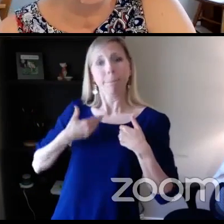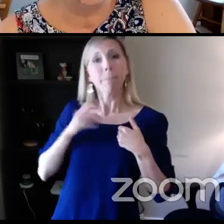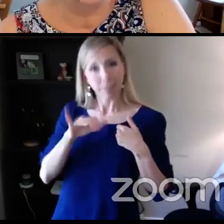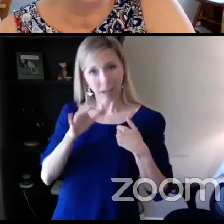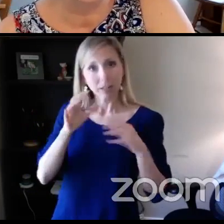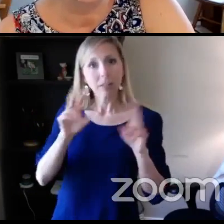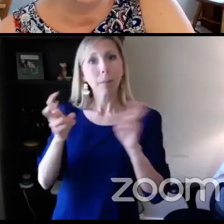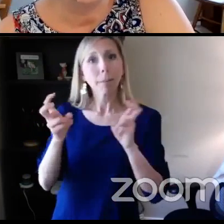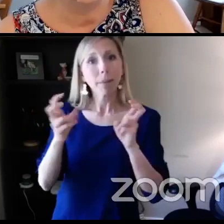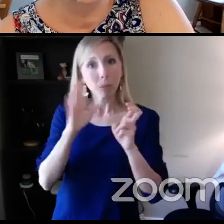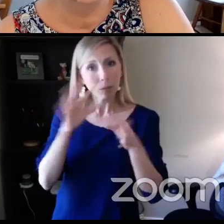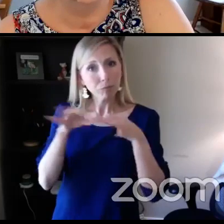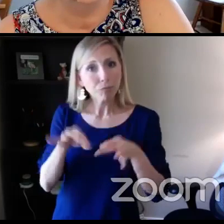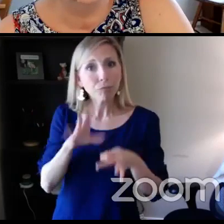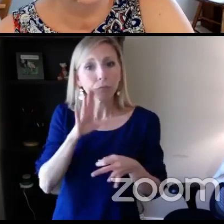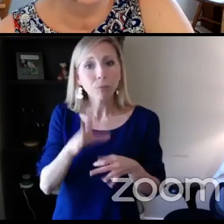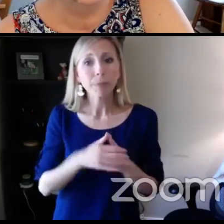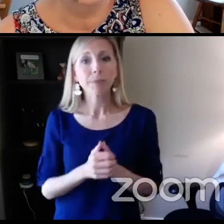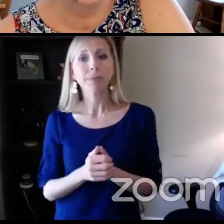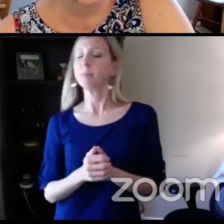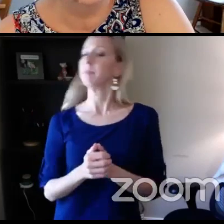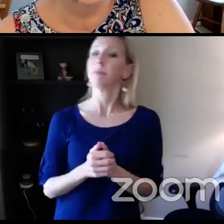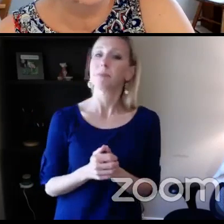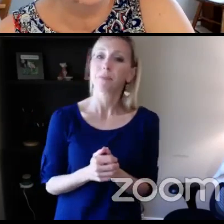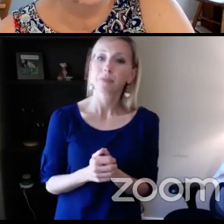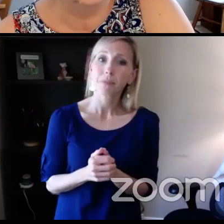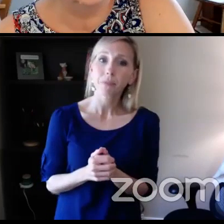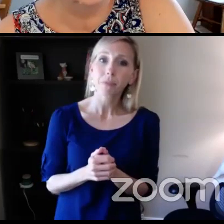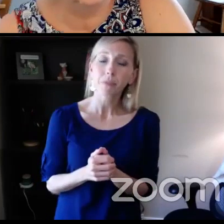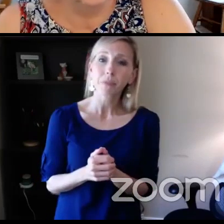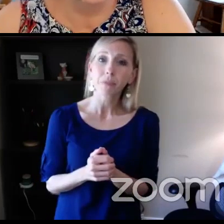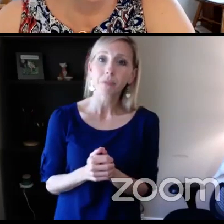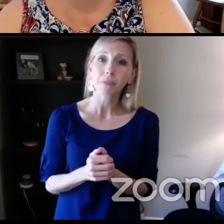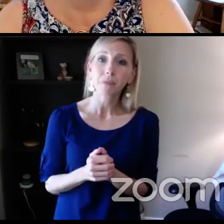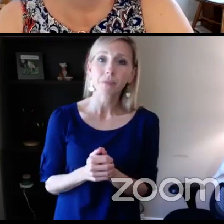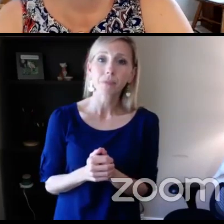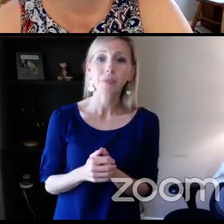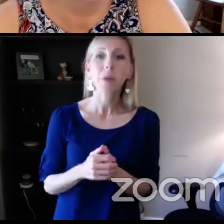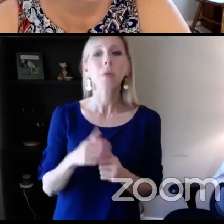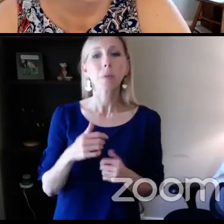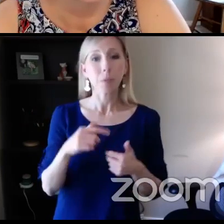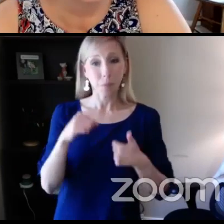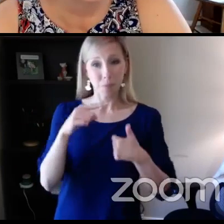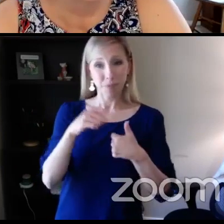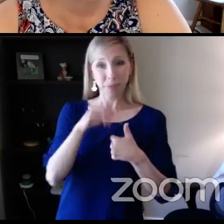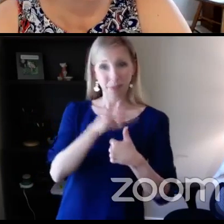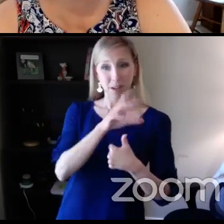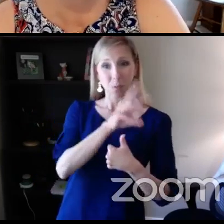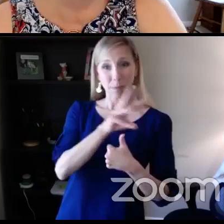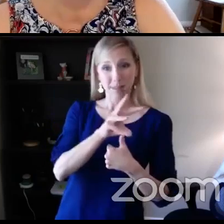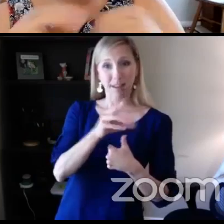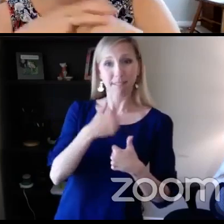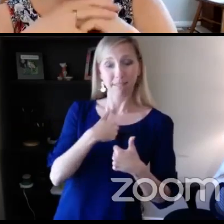so with that, also we have two other websites that we